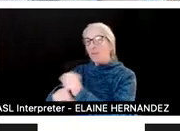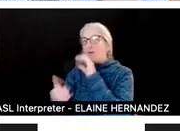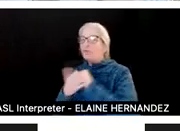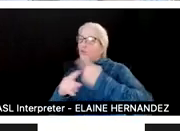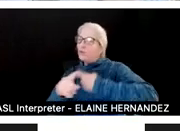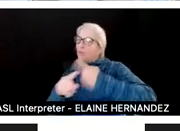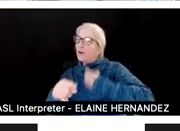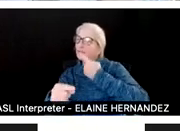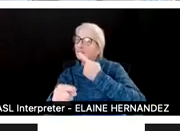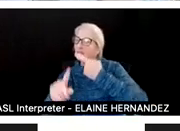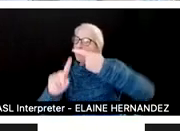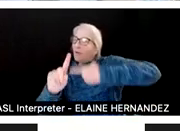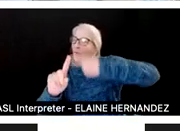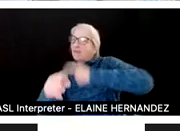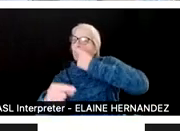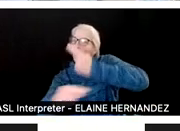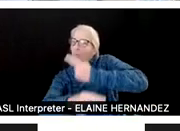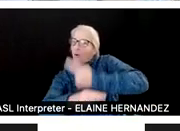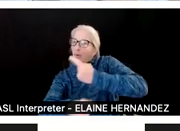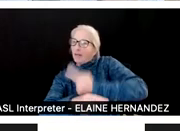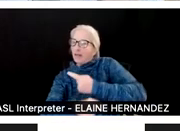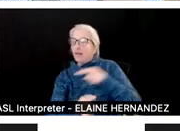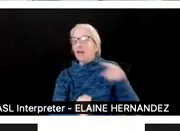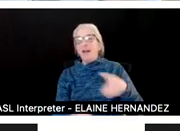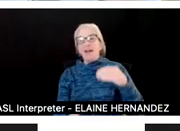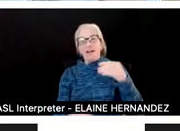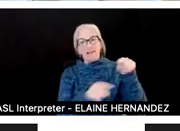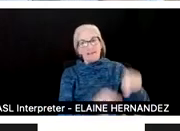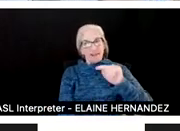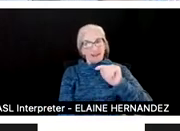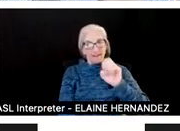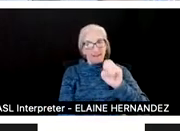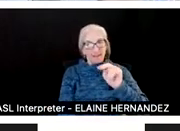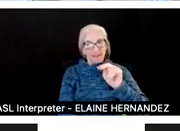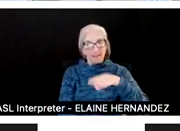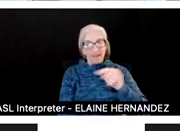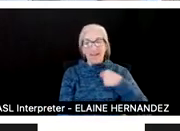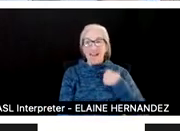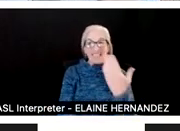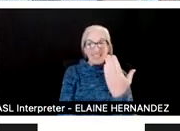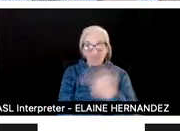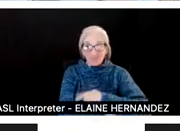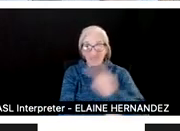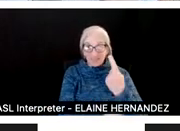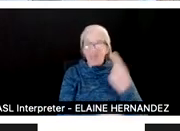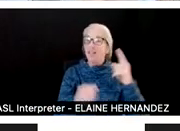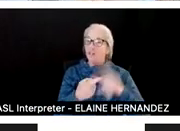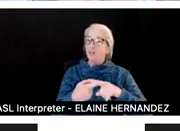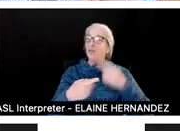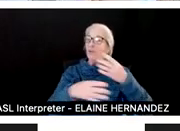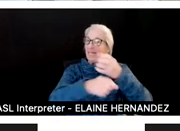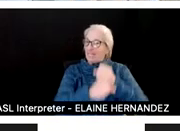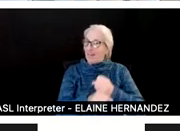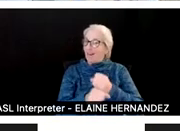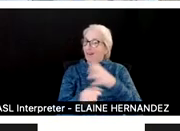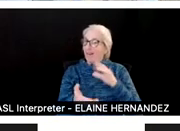However, even though there's that 15-day turnaround to get that approved before the landlord can just back out of the whole process,